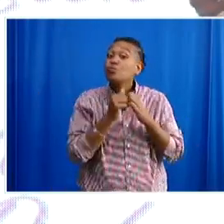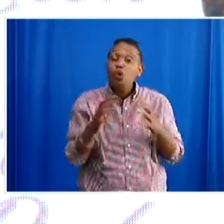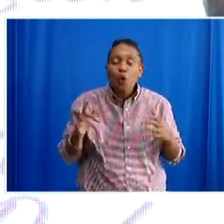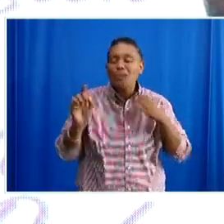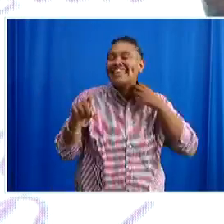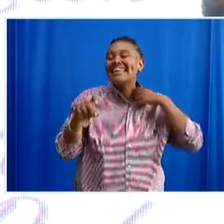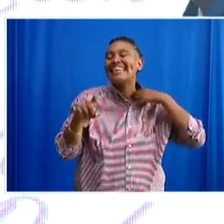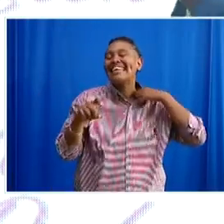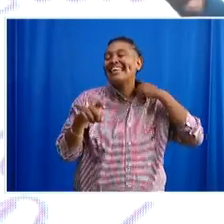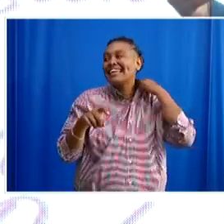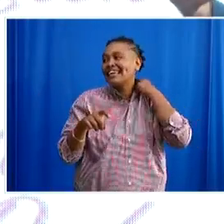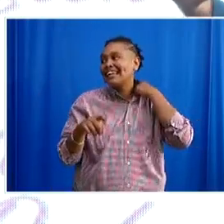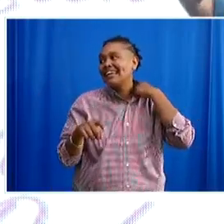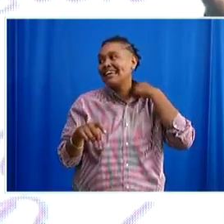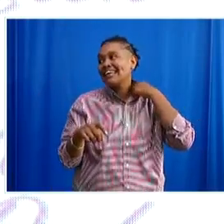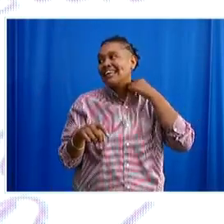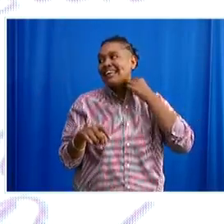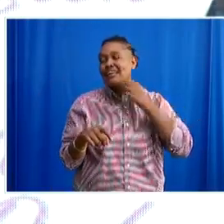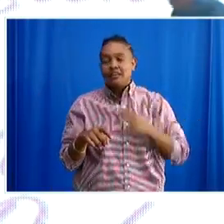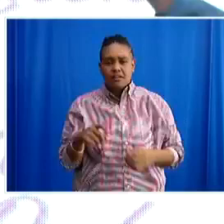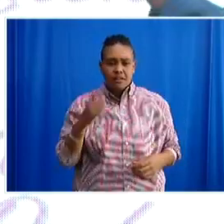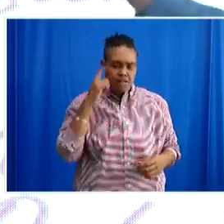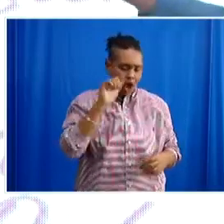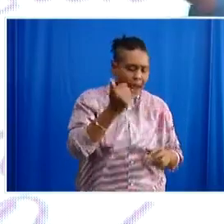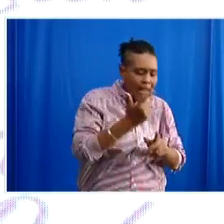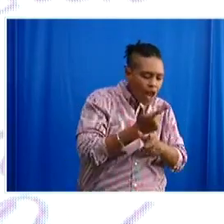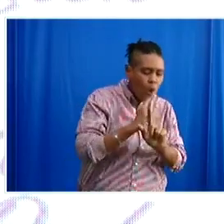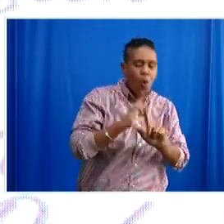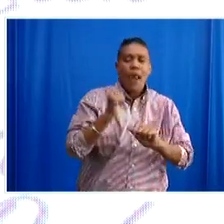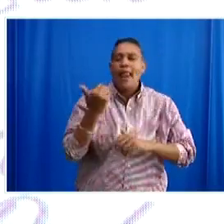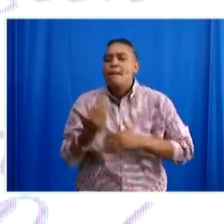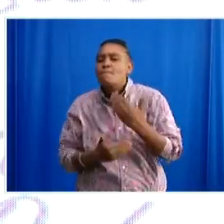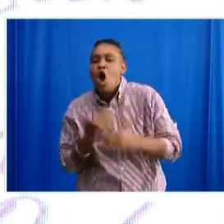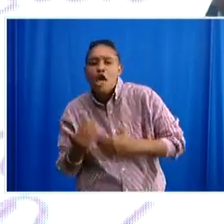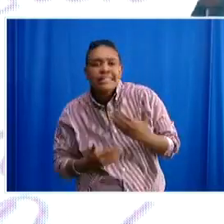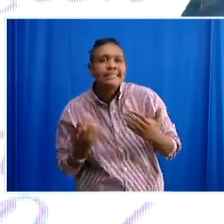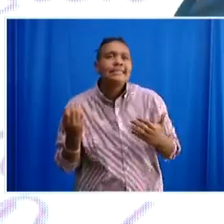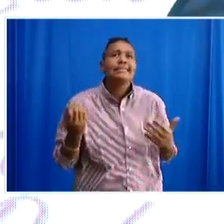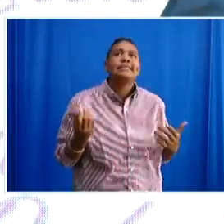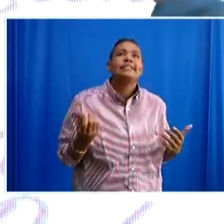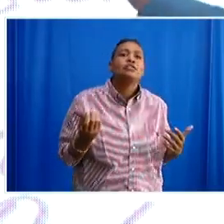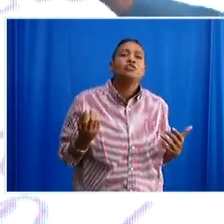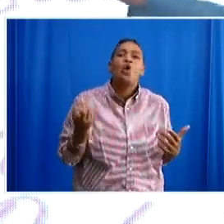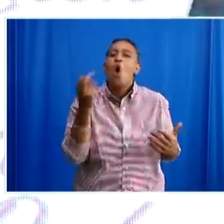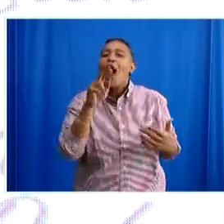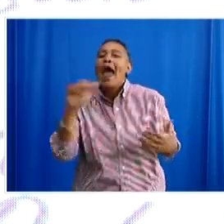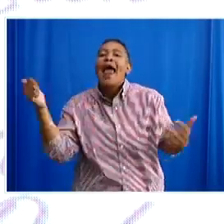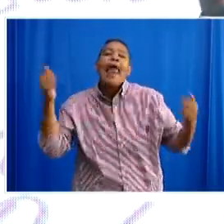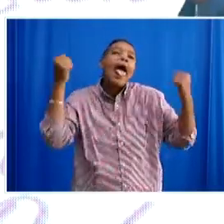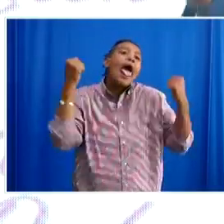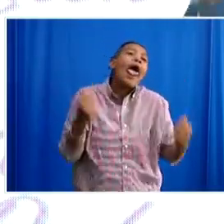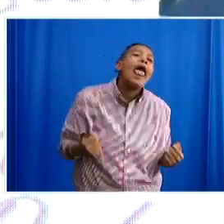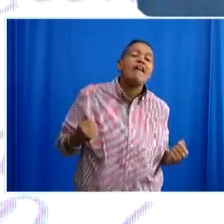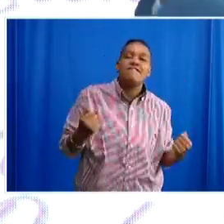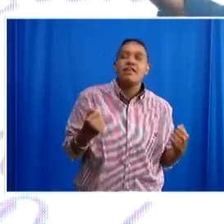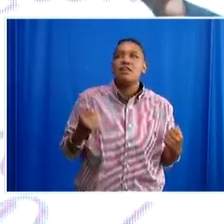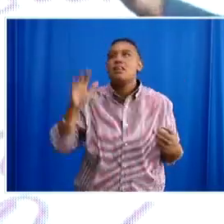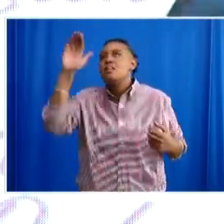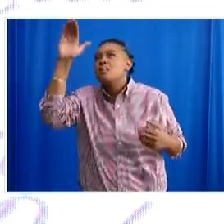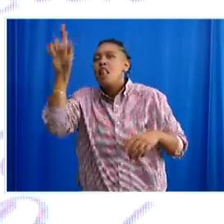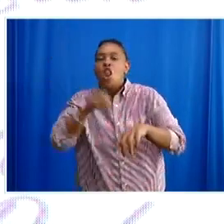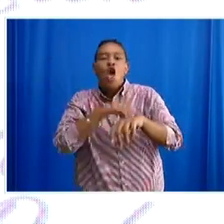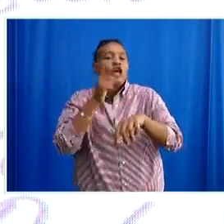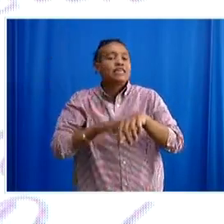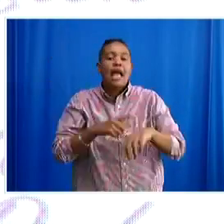need for, at that time, any loan, any processing, or any sort of heavy diligence that takes a long time.